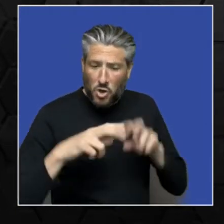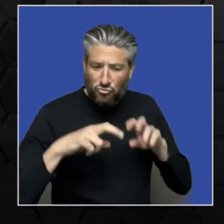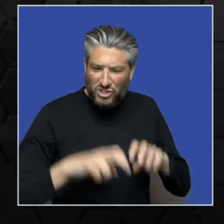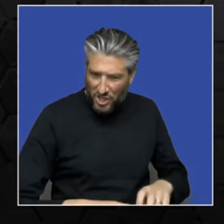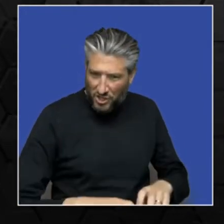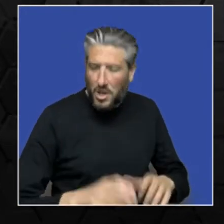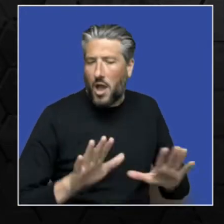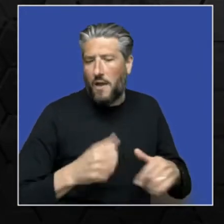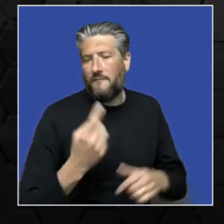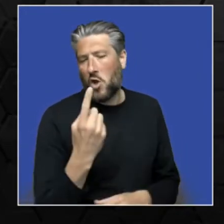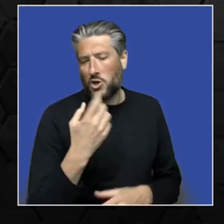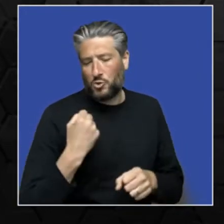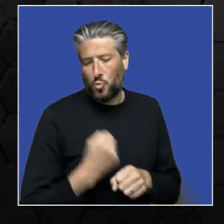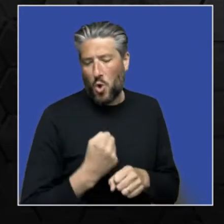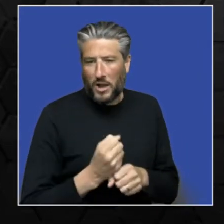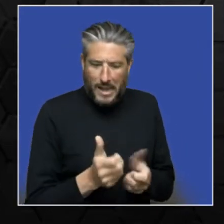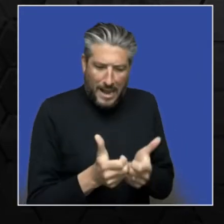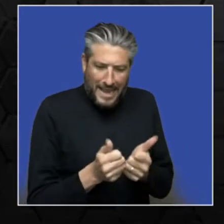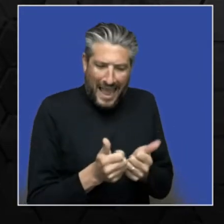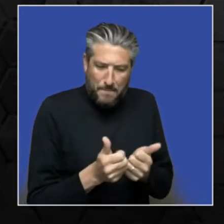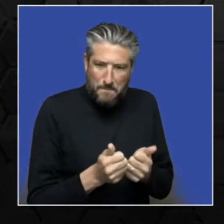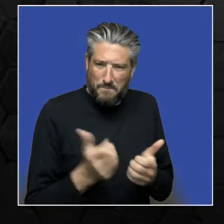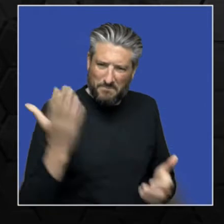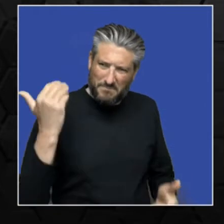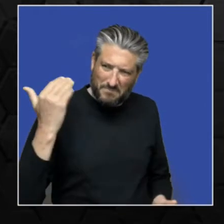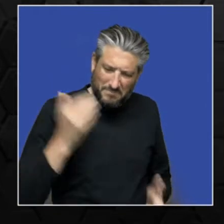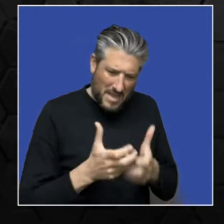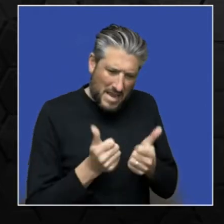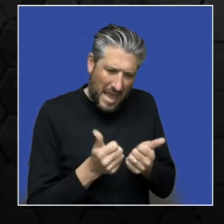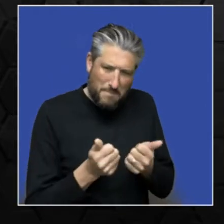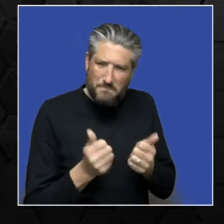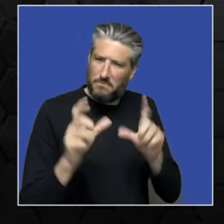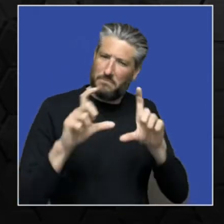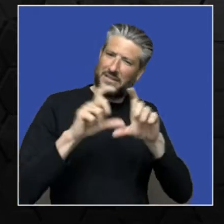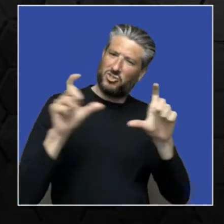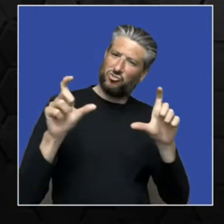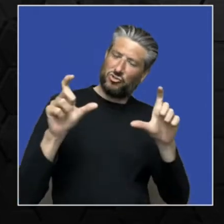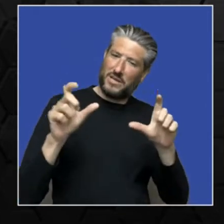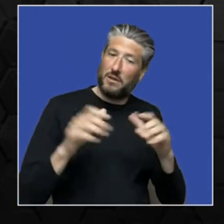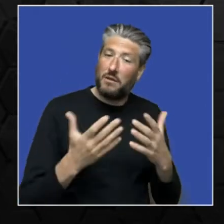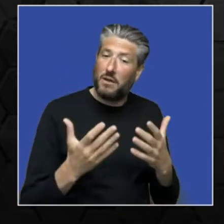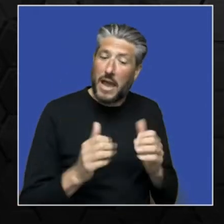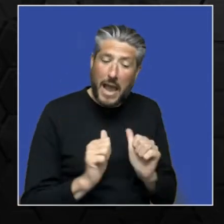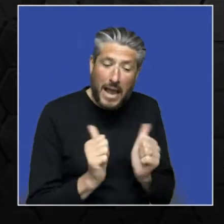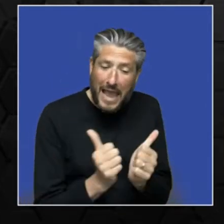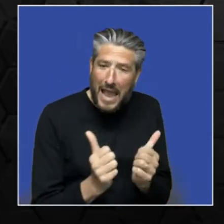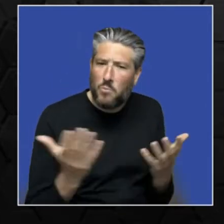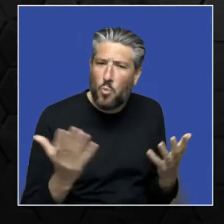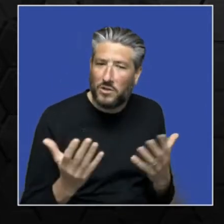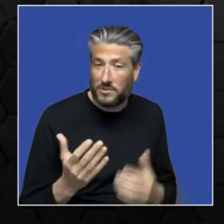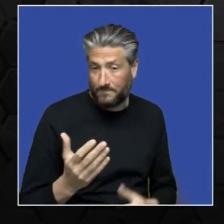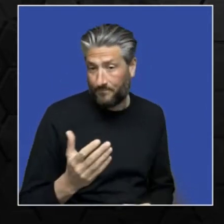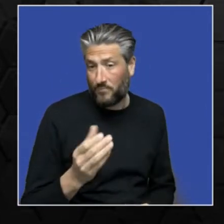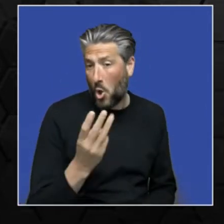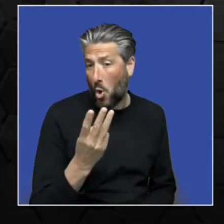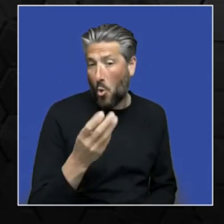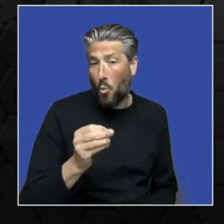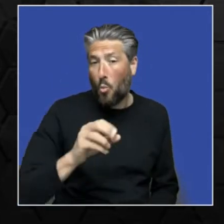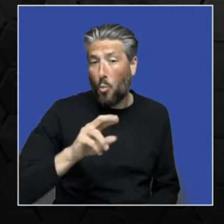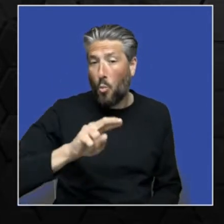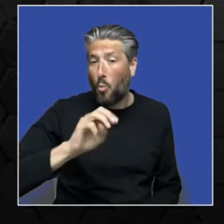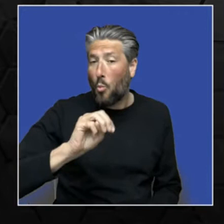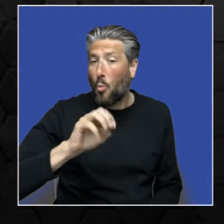and I just left the game industry working on some of the Worms games. And I was really interested in this idea